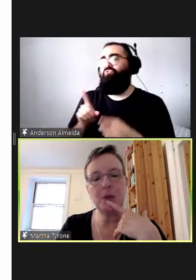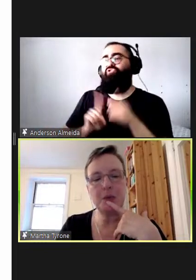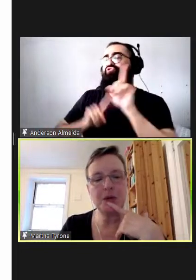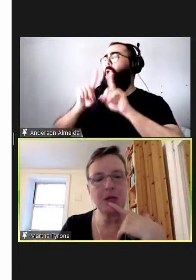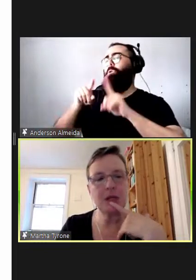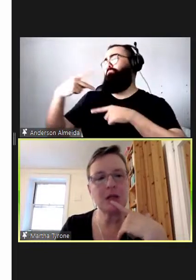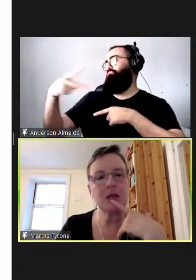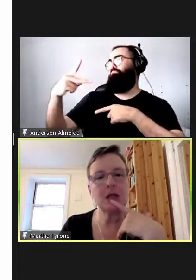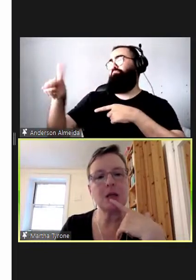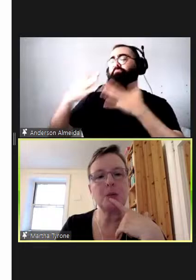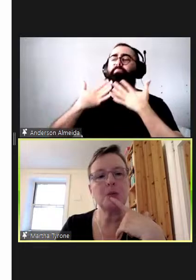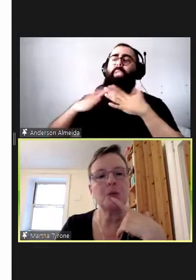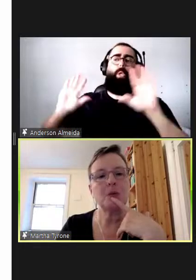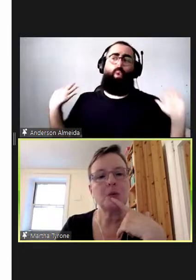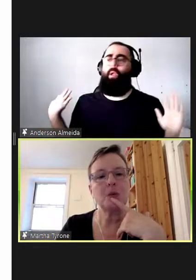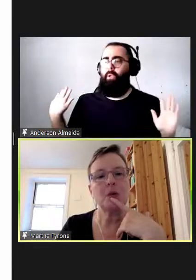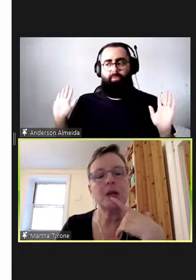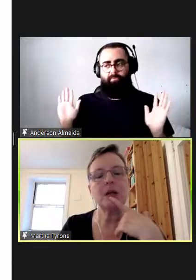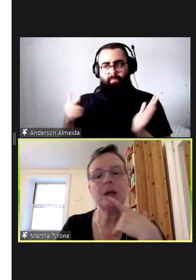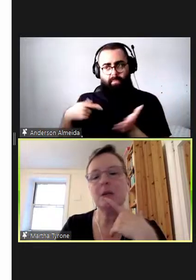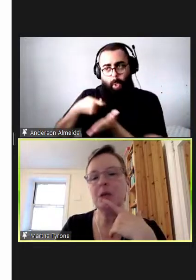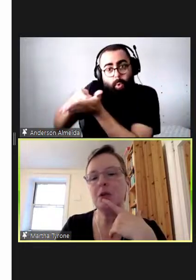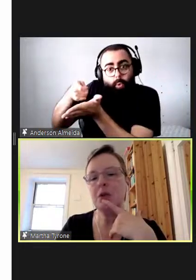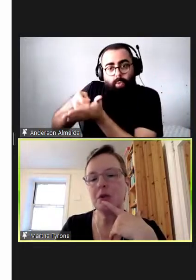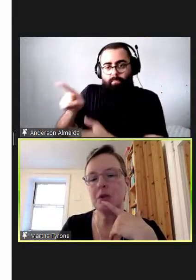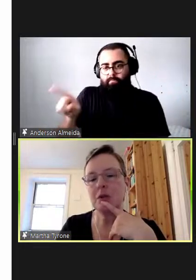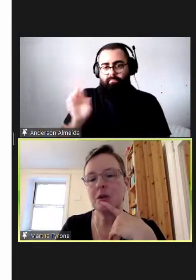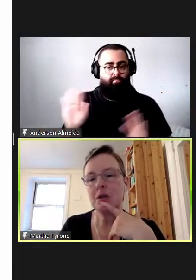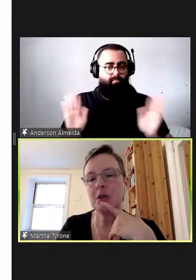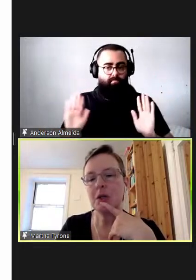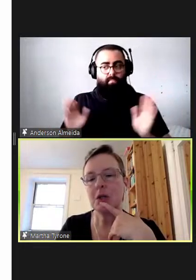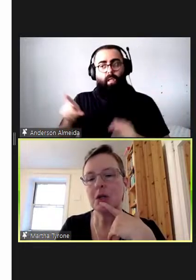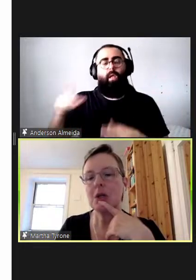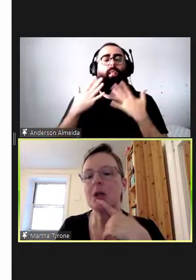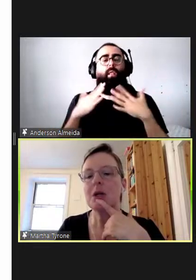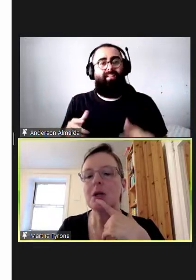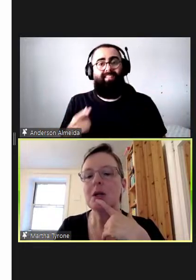And we presented them with an image.